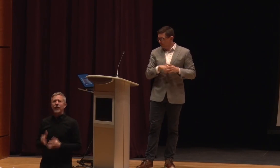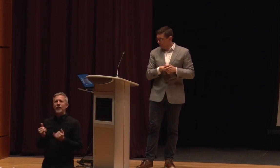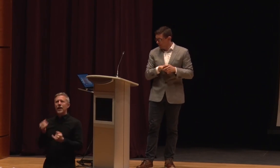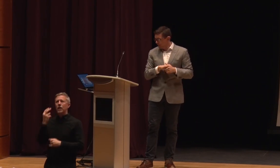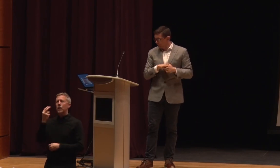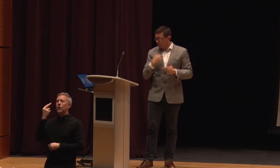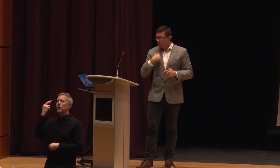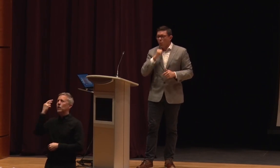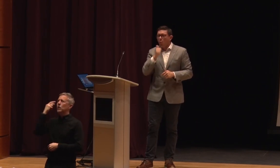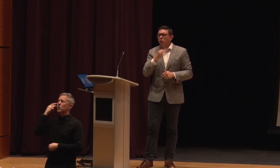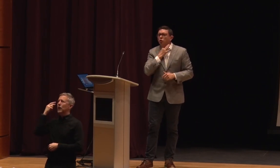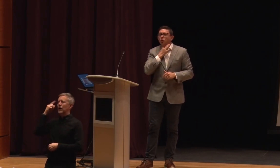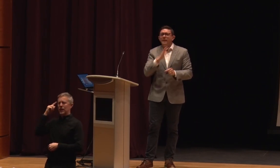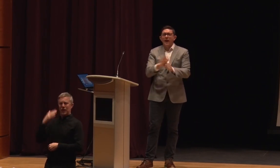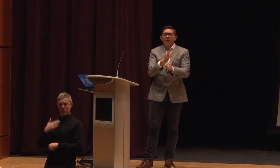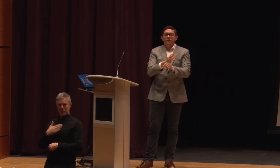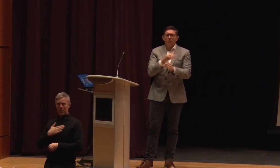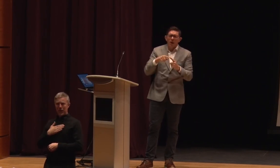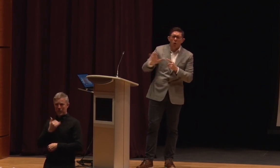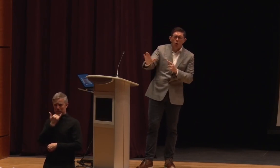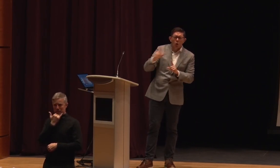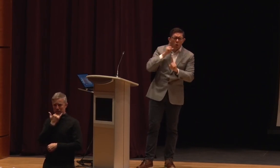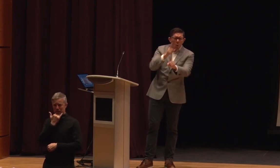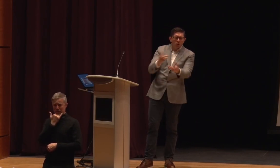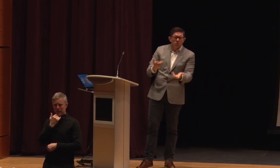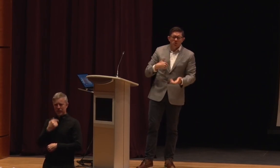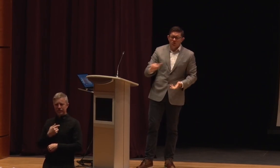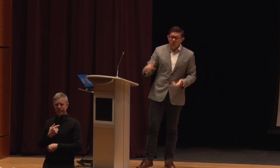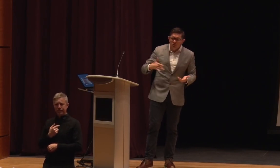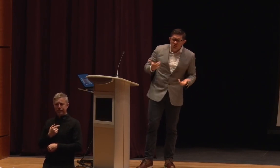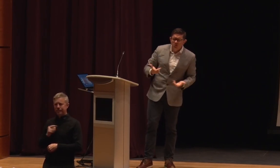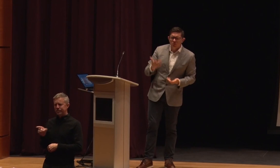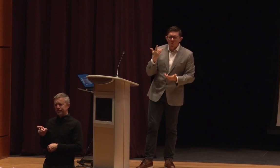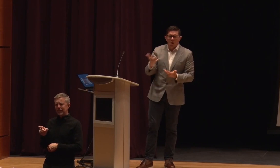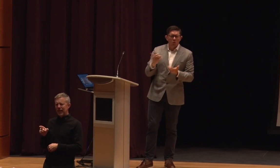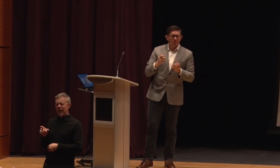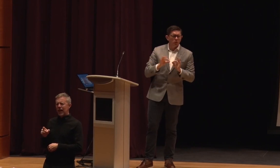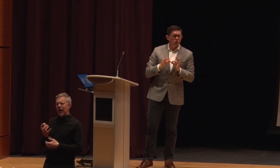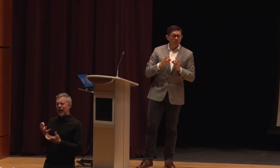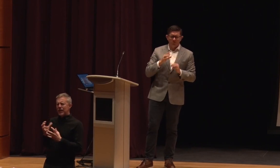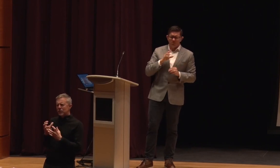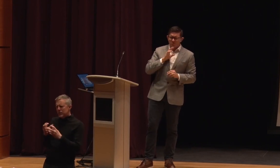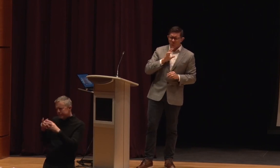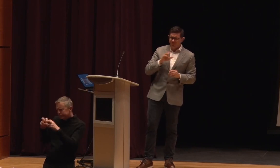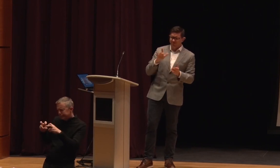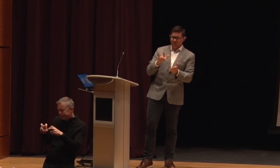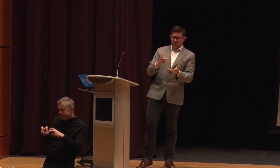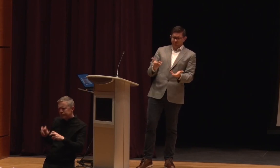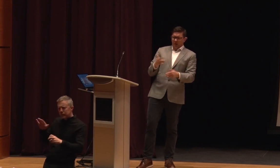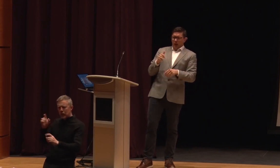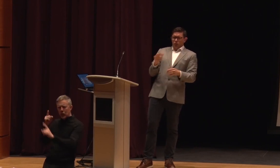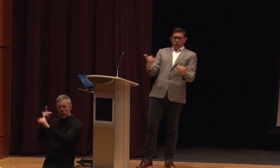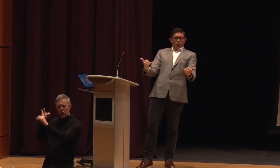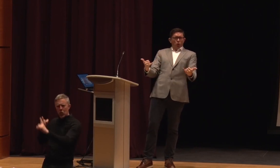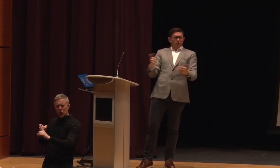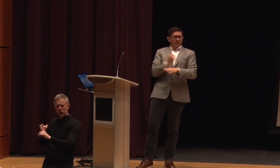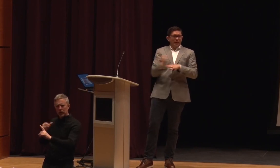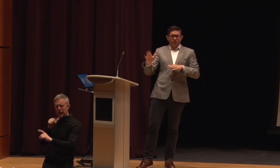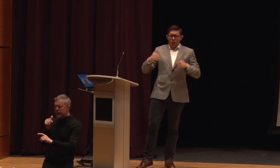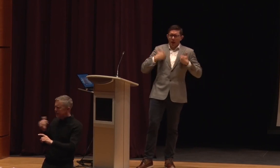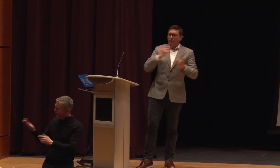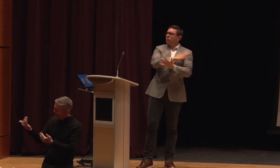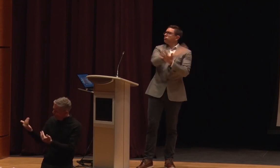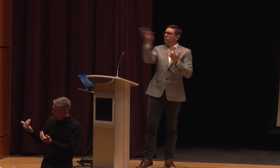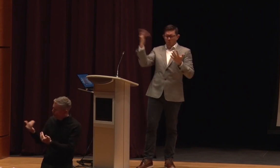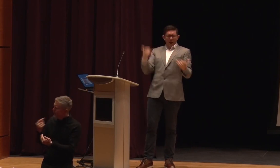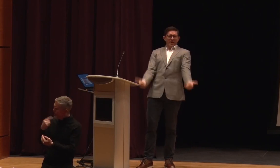I think what my mistake was is that I wasn't curious enough about her goals. I wasn't engaging with her, asking her why she wanted to be an